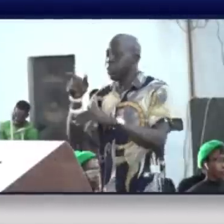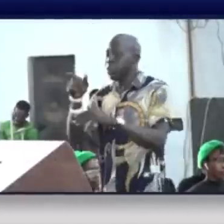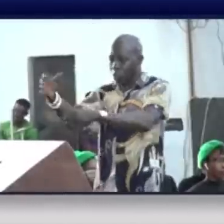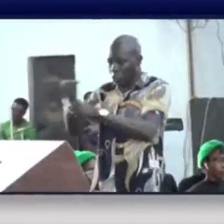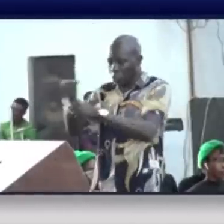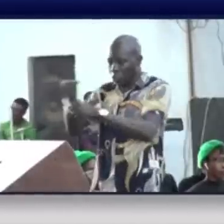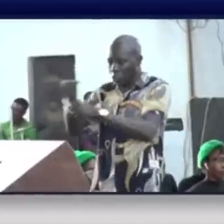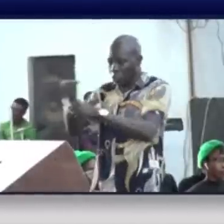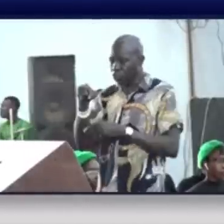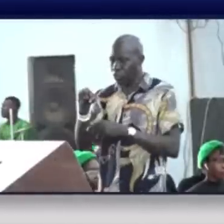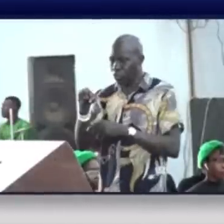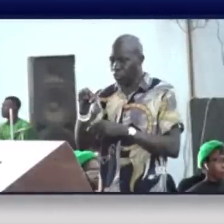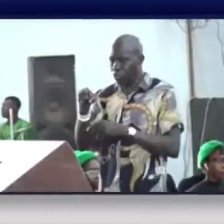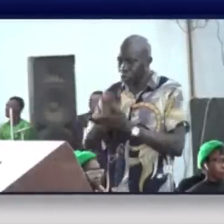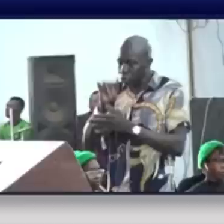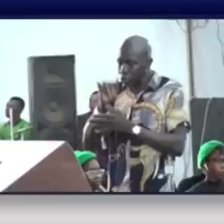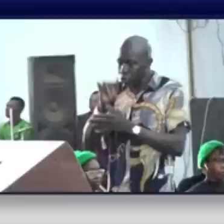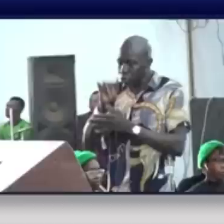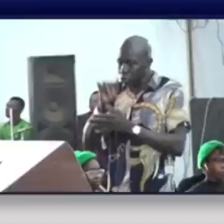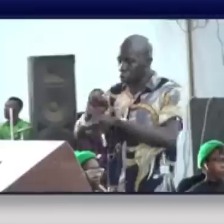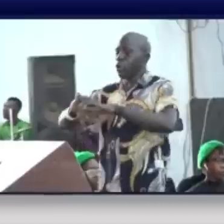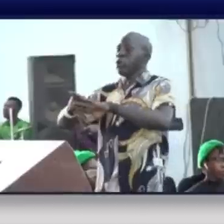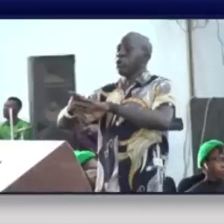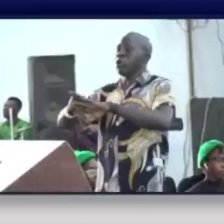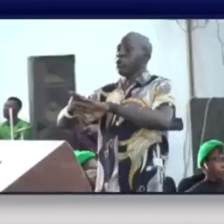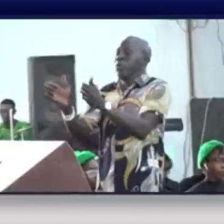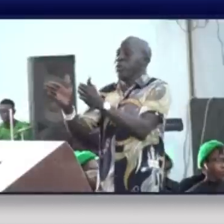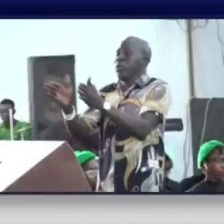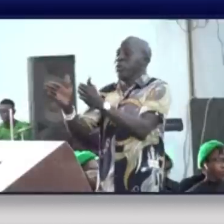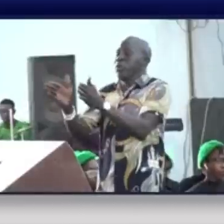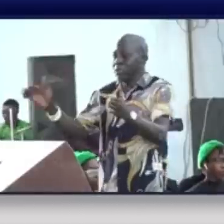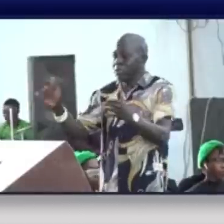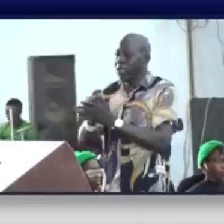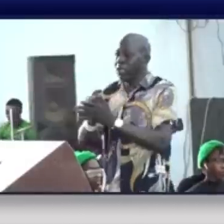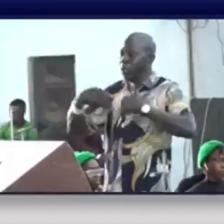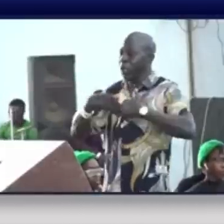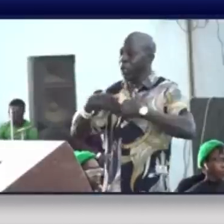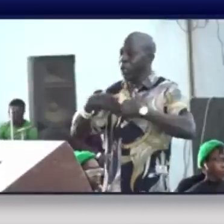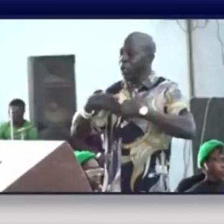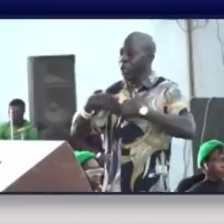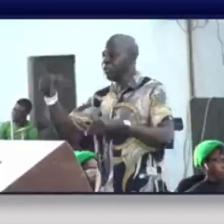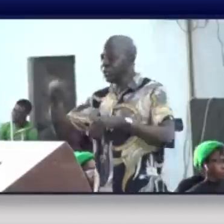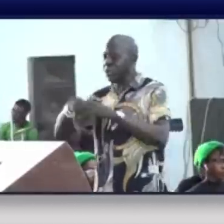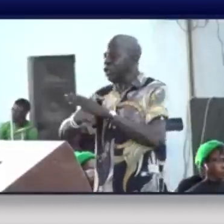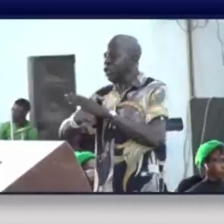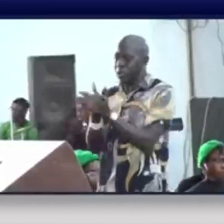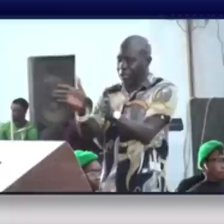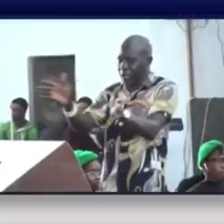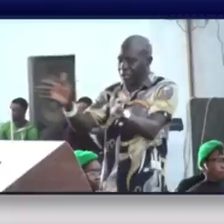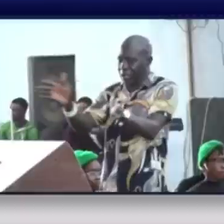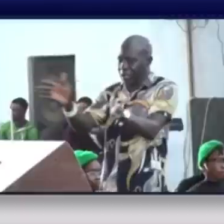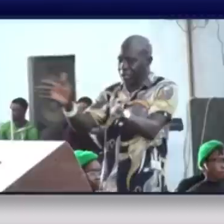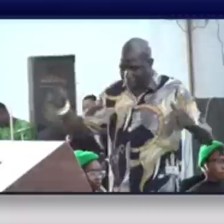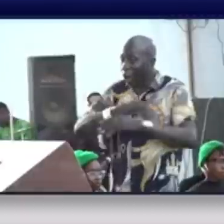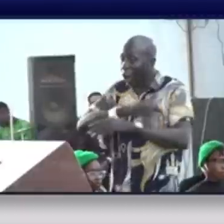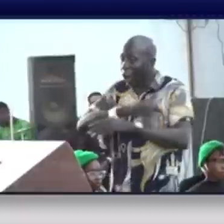Will uphold you. Your business will be expanded. You to be great. You